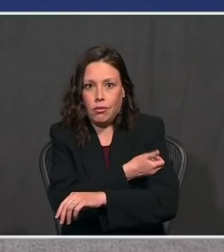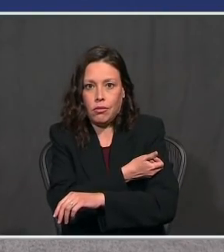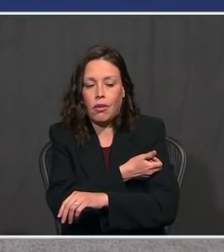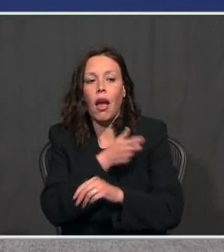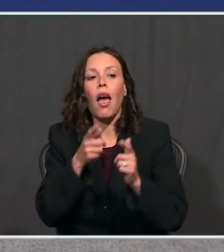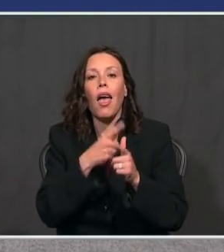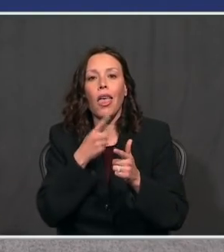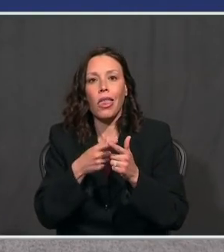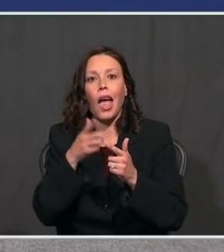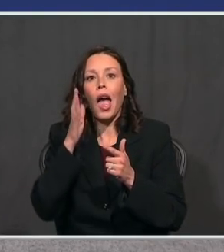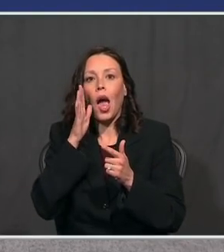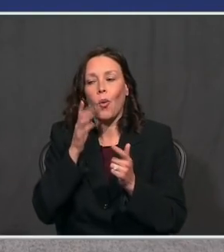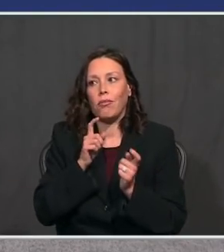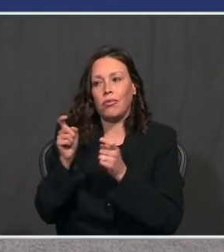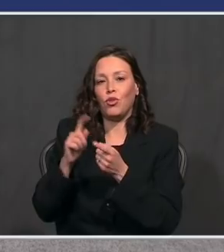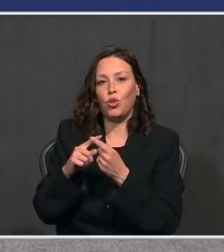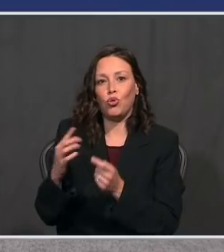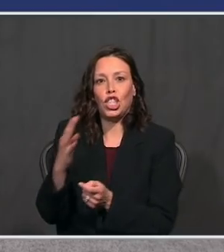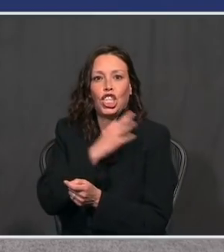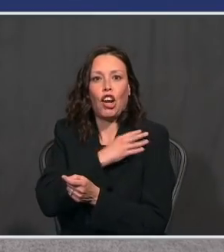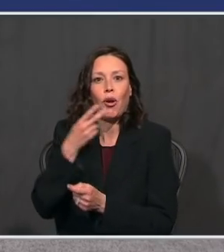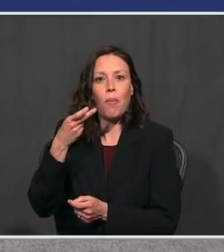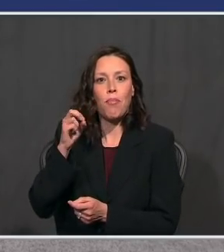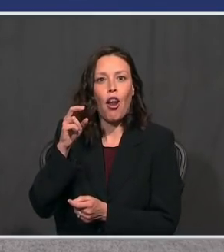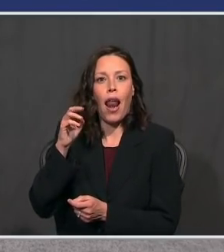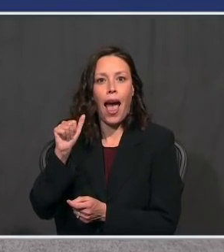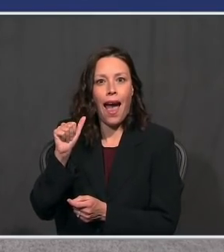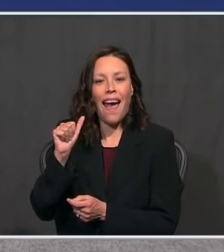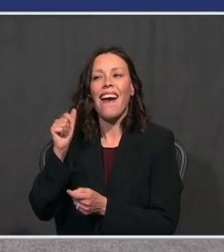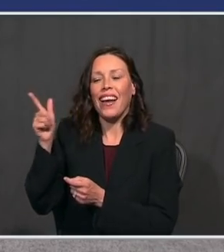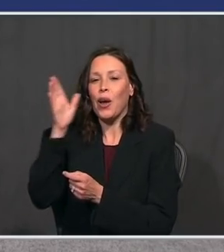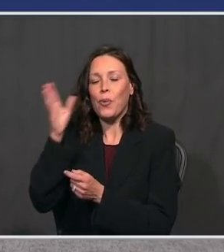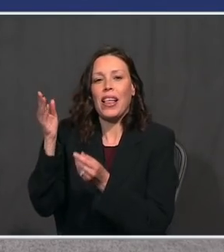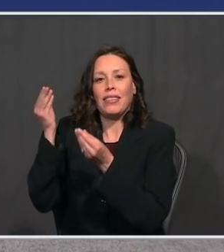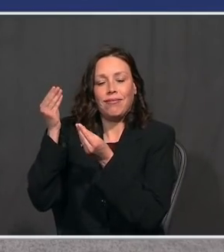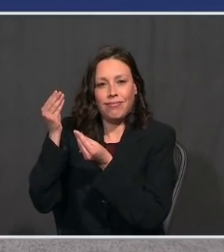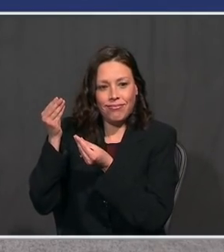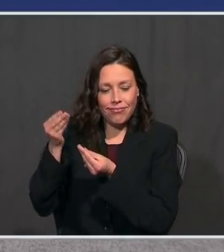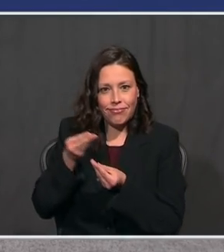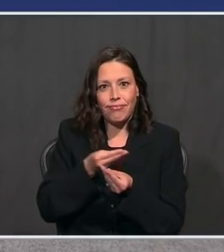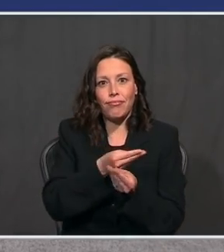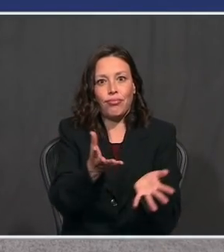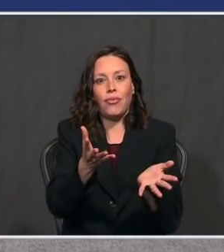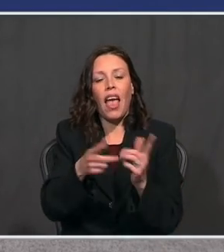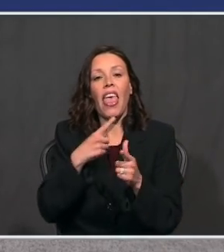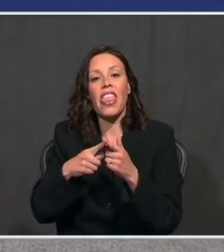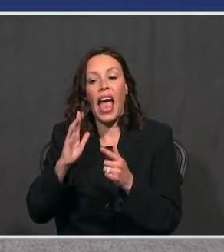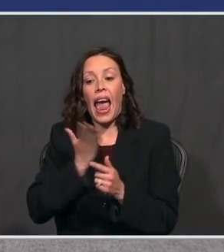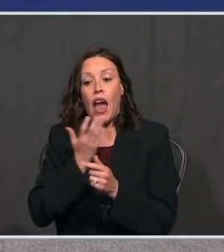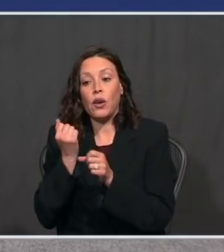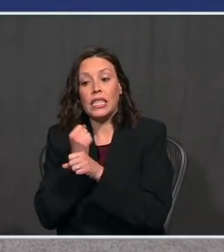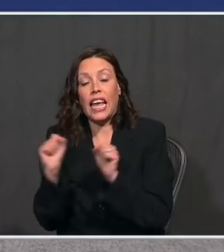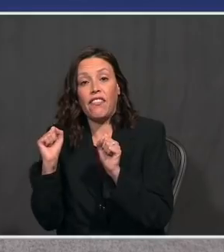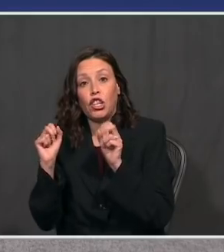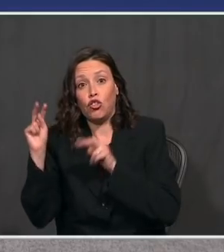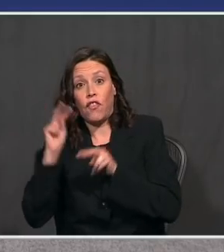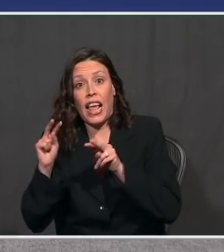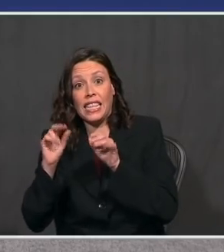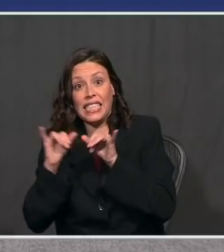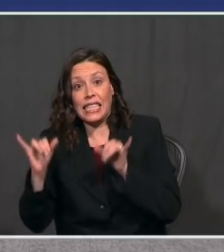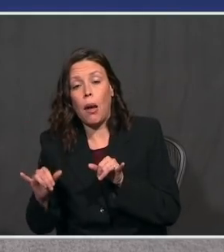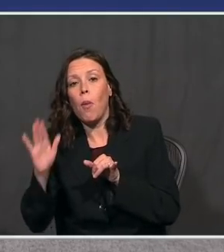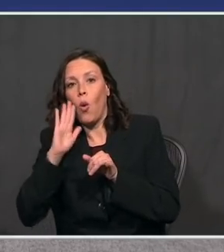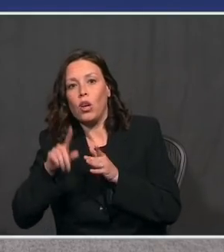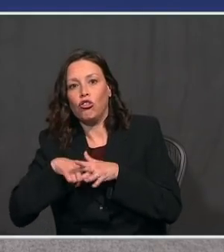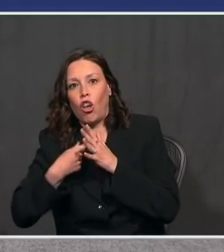into General Pernas' hands, and they will get it out there, and we will activate our safety surveillance system. There will